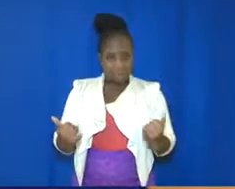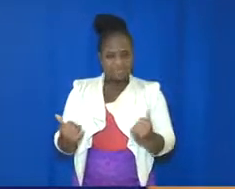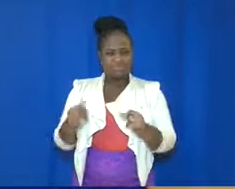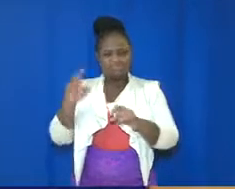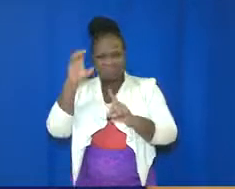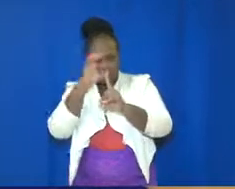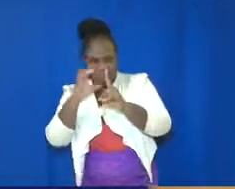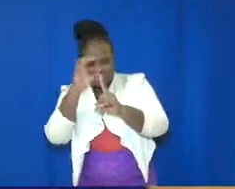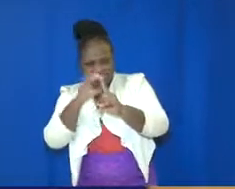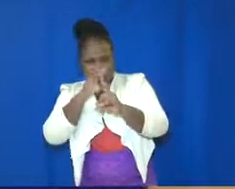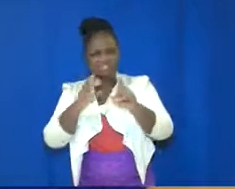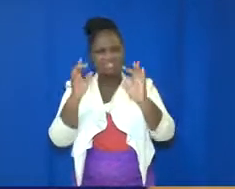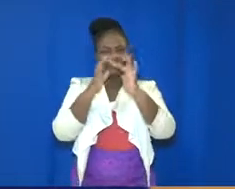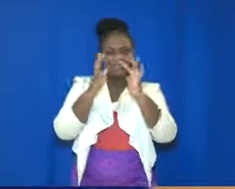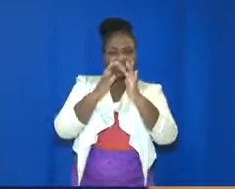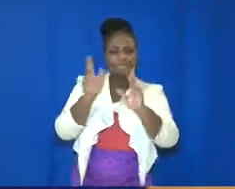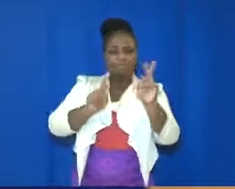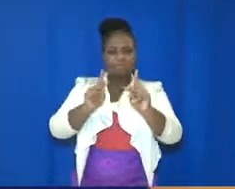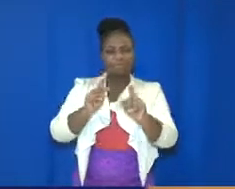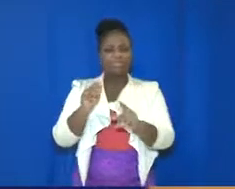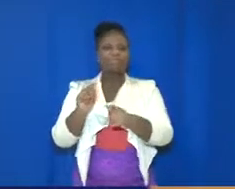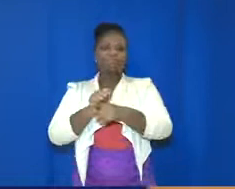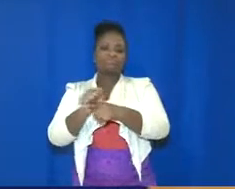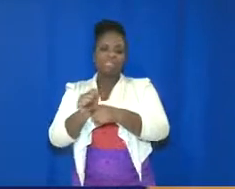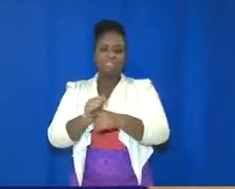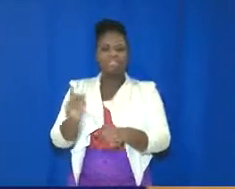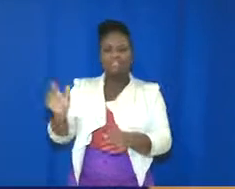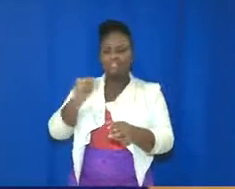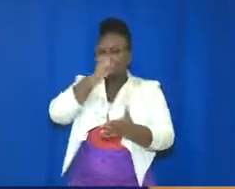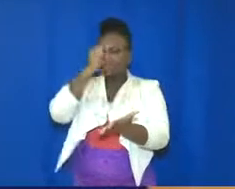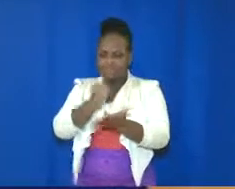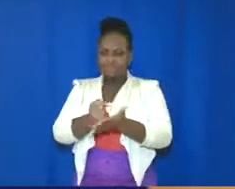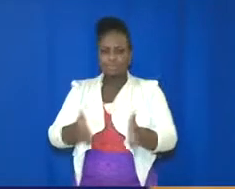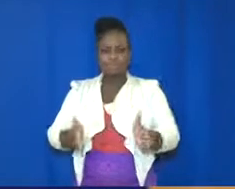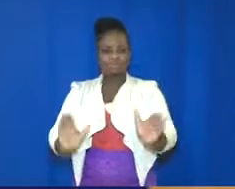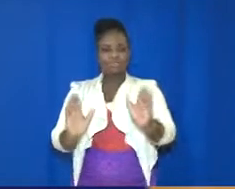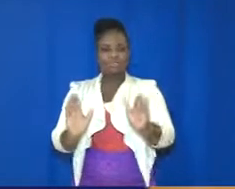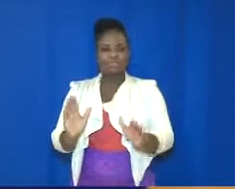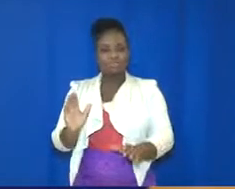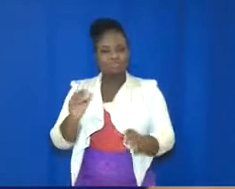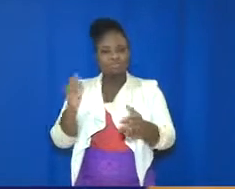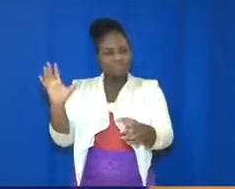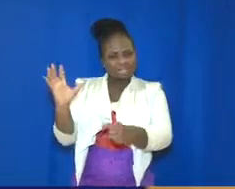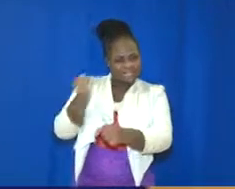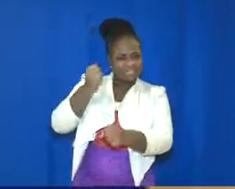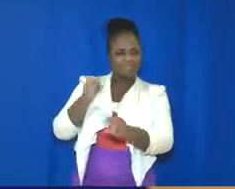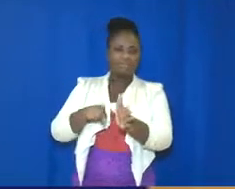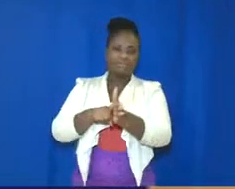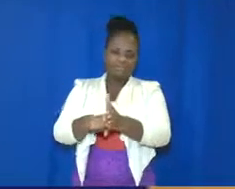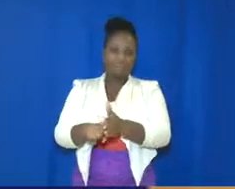of aggressively tracing, testing, and treating is our surest way of rooting out the